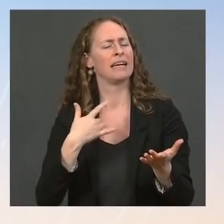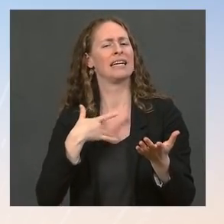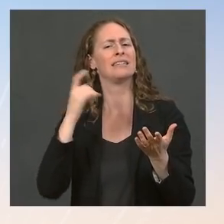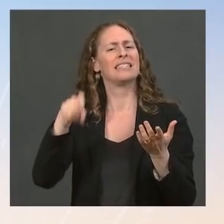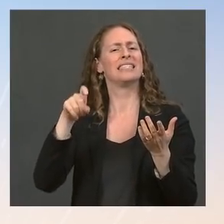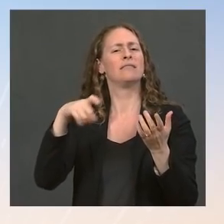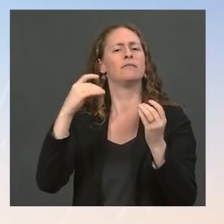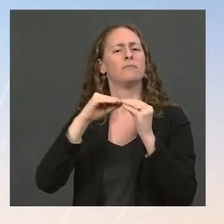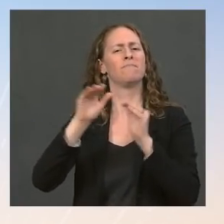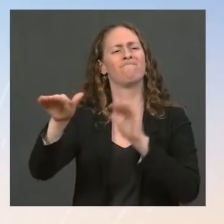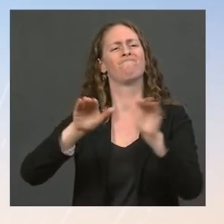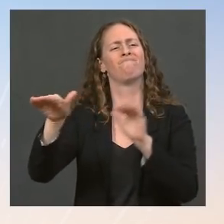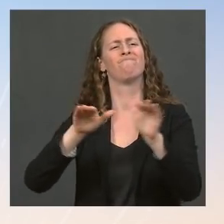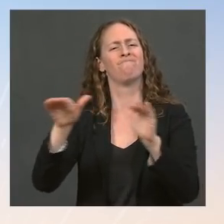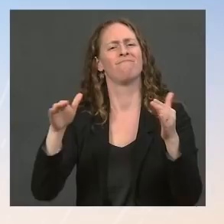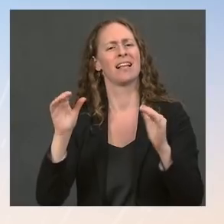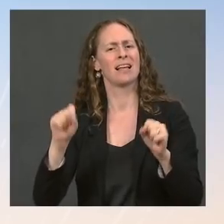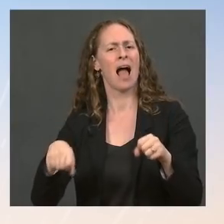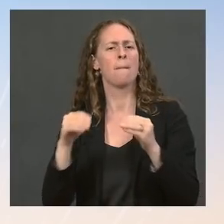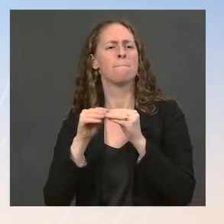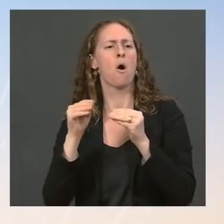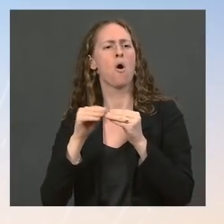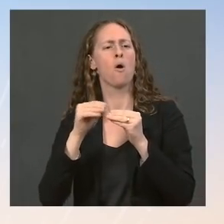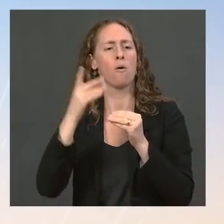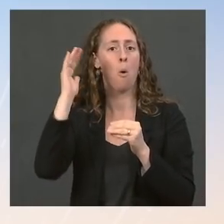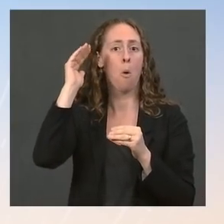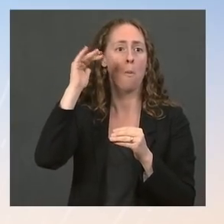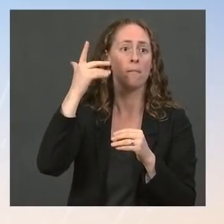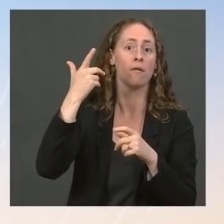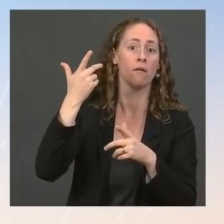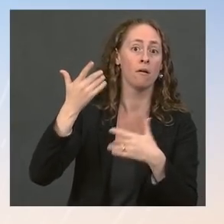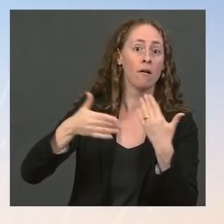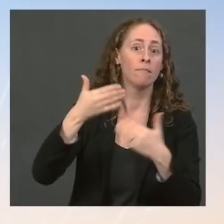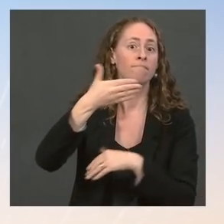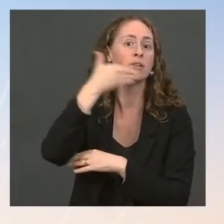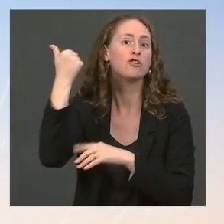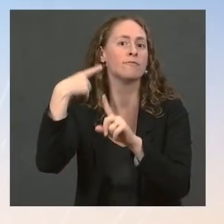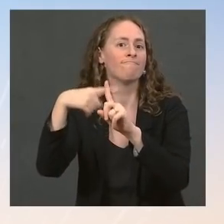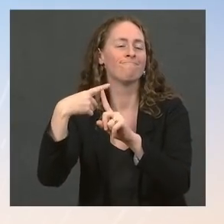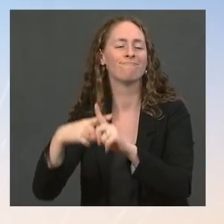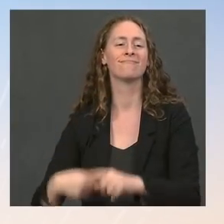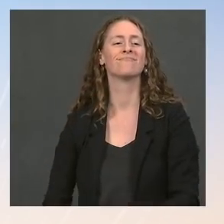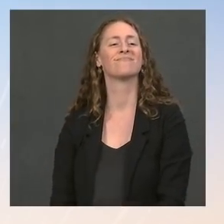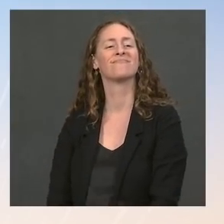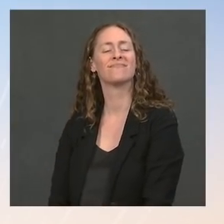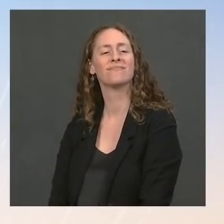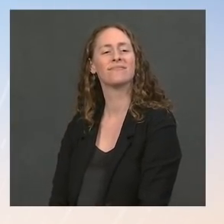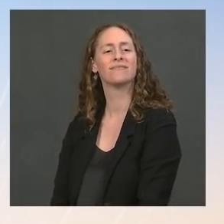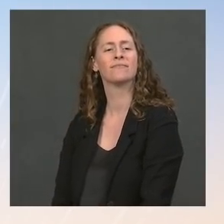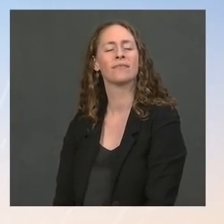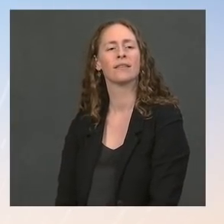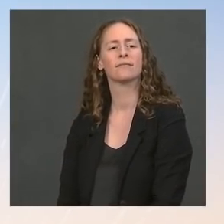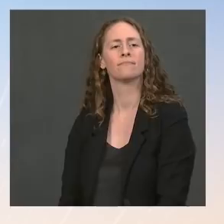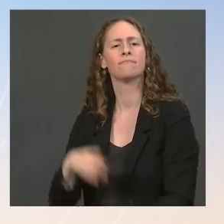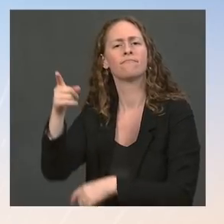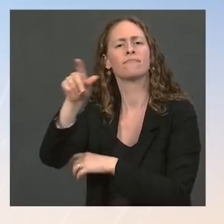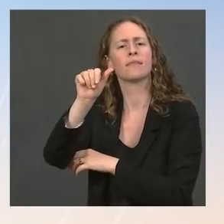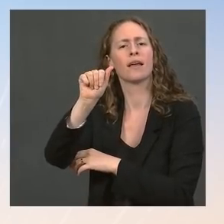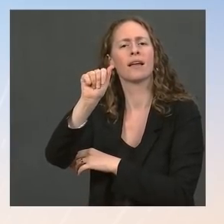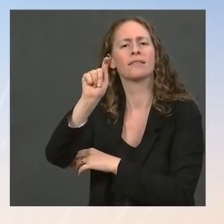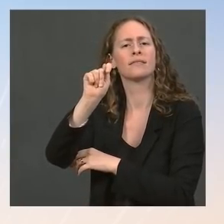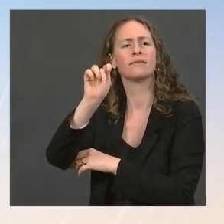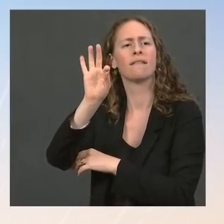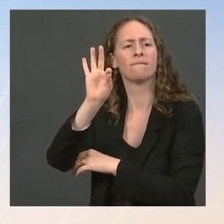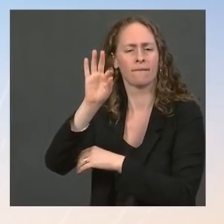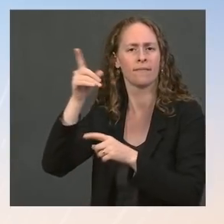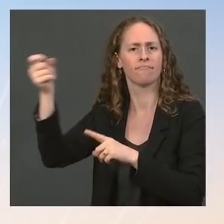more, and we're hopeful that will be an impactful step as well. Okay, and last matter, the ATF nominee, David Chipman, gave an interview today in which he